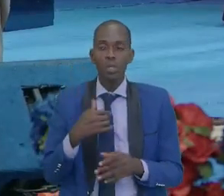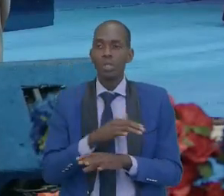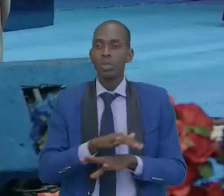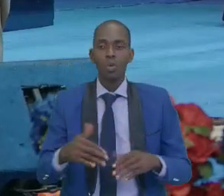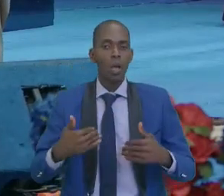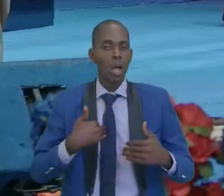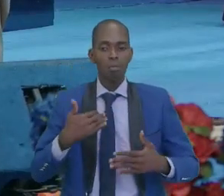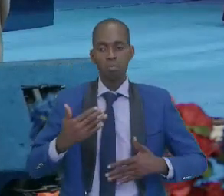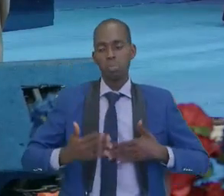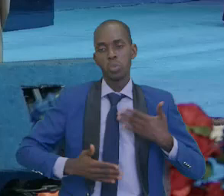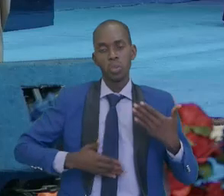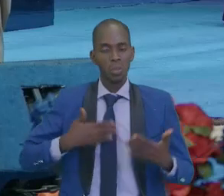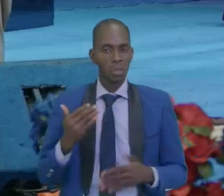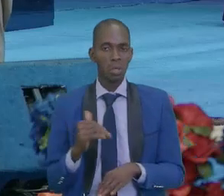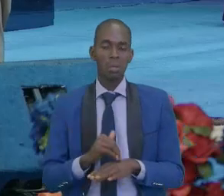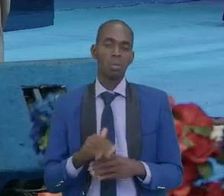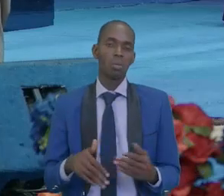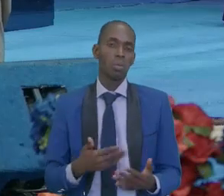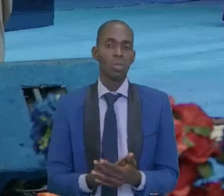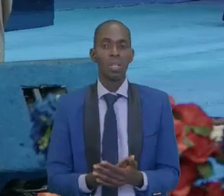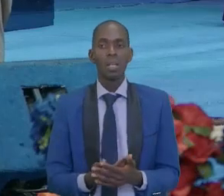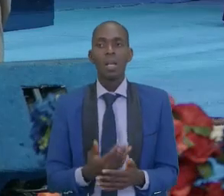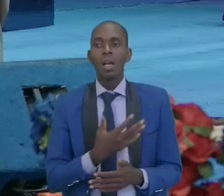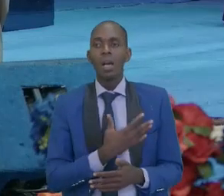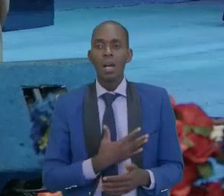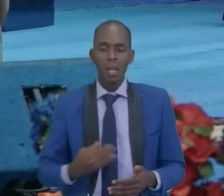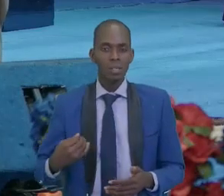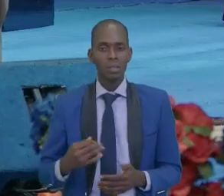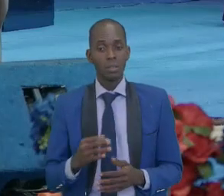gladness. And your wife asks you,